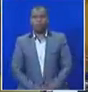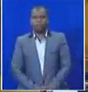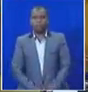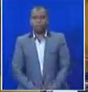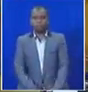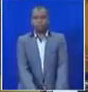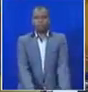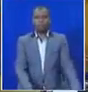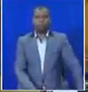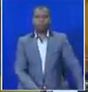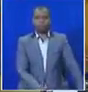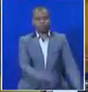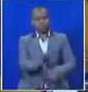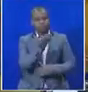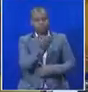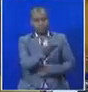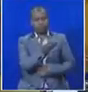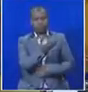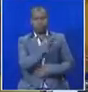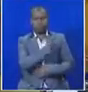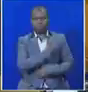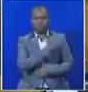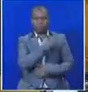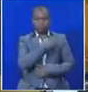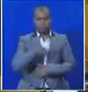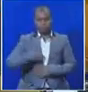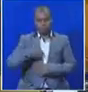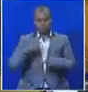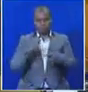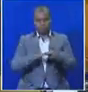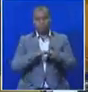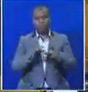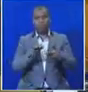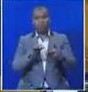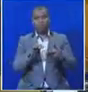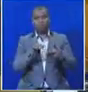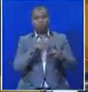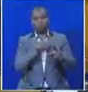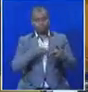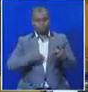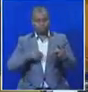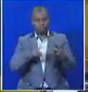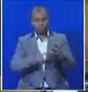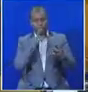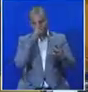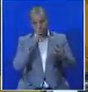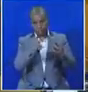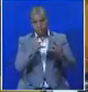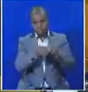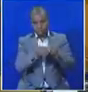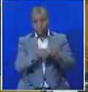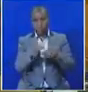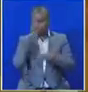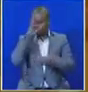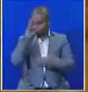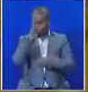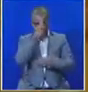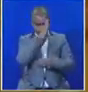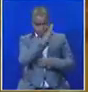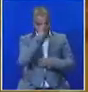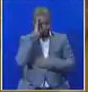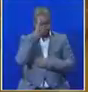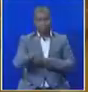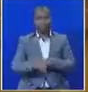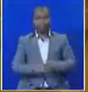Mr. President, Deputy President, honorable members, Bagaetso, Dumelang. It's a